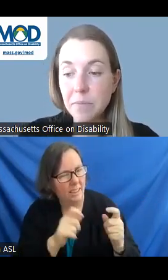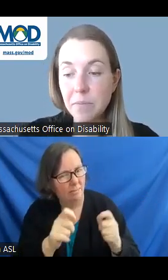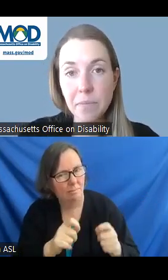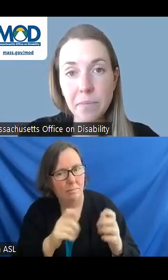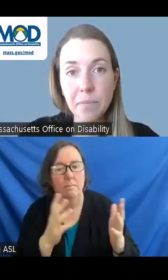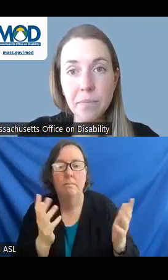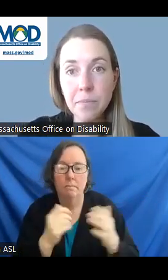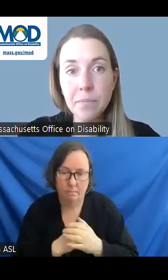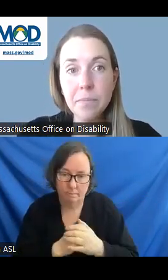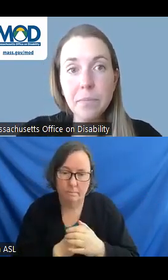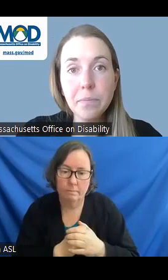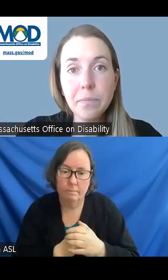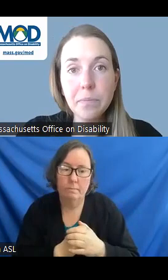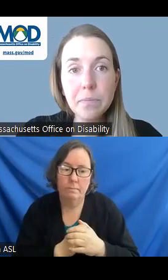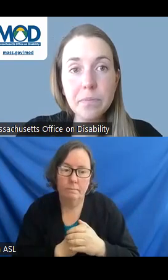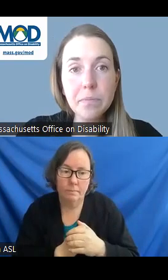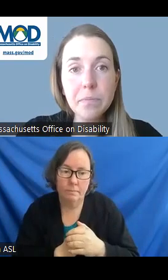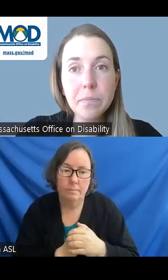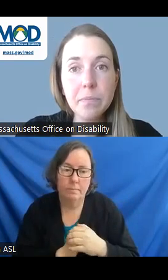hearing.